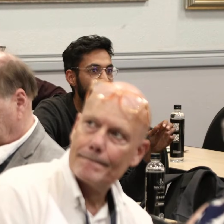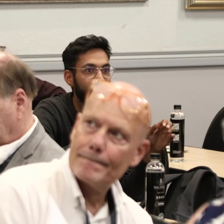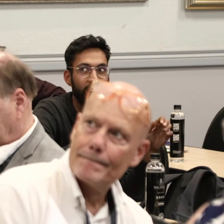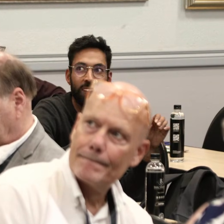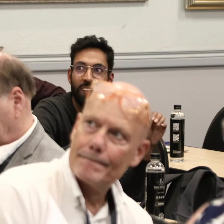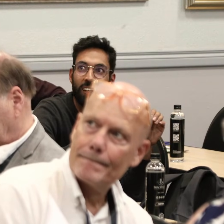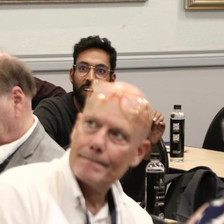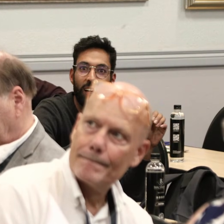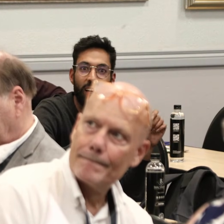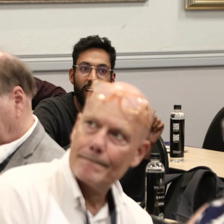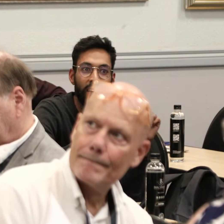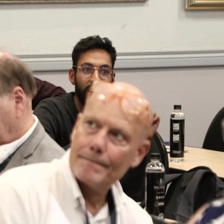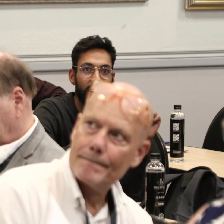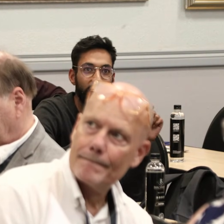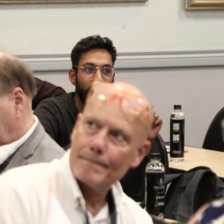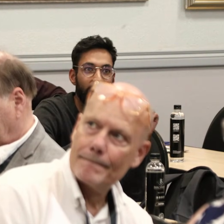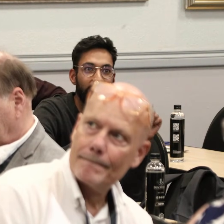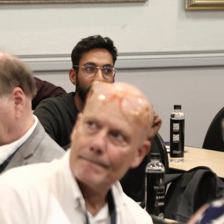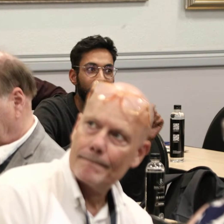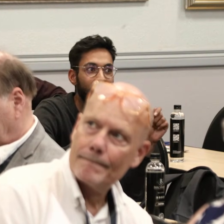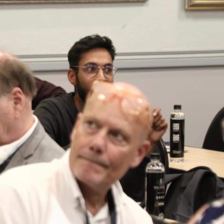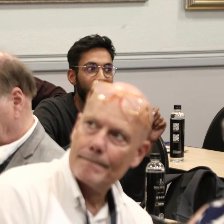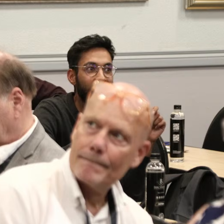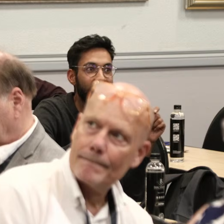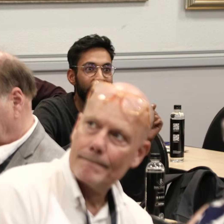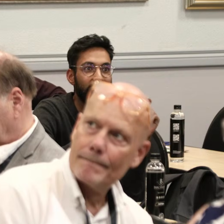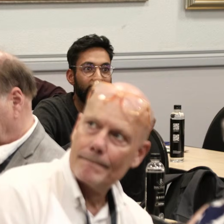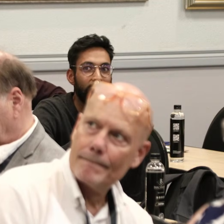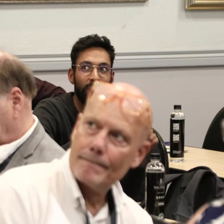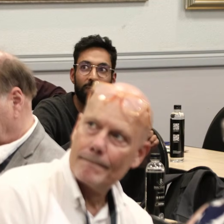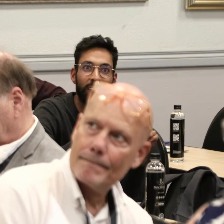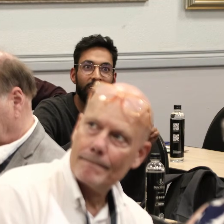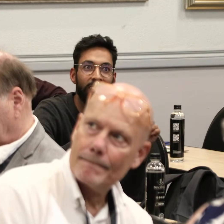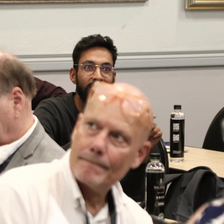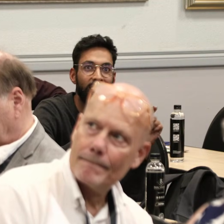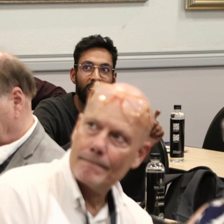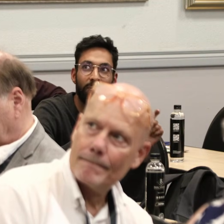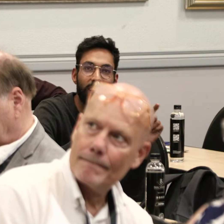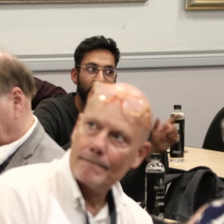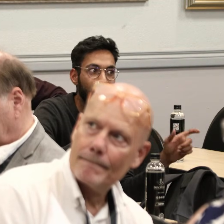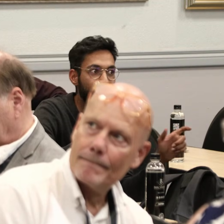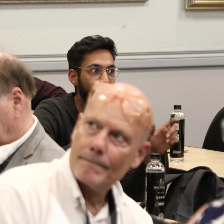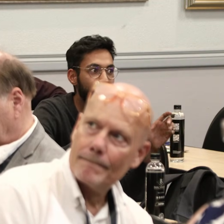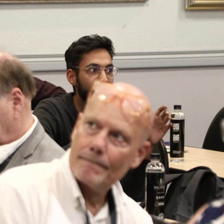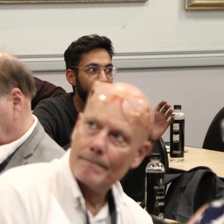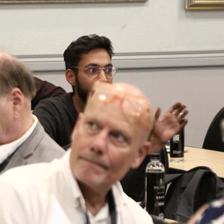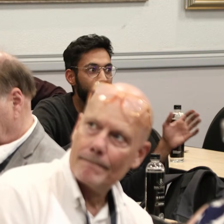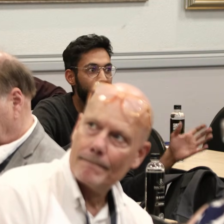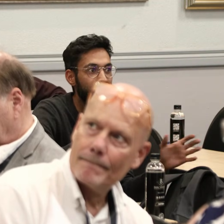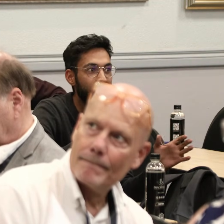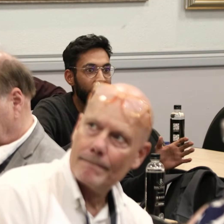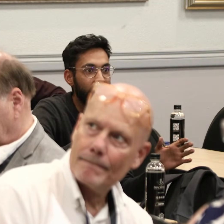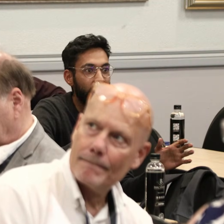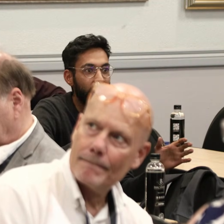is. And if we want to also at the same time implement things that are going to make a real difference to